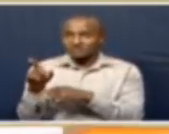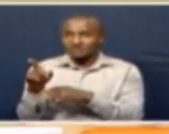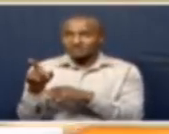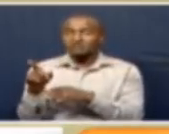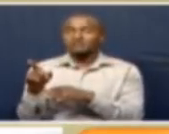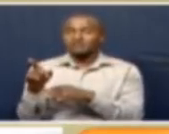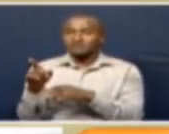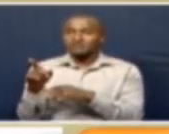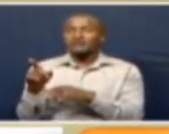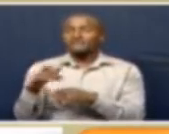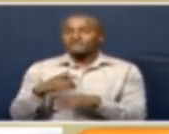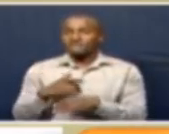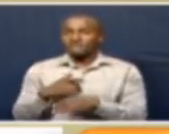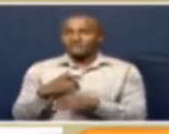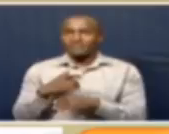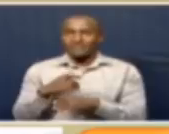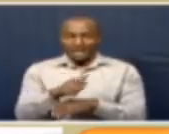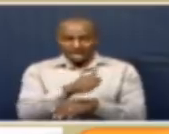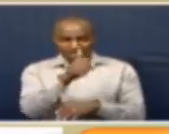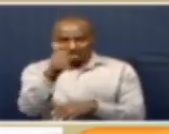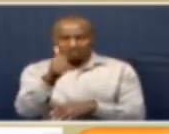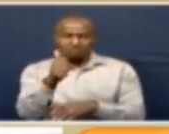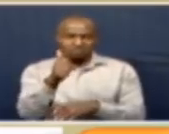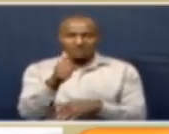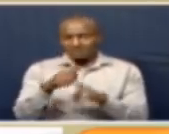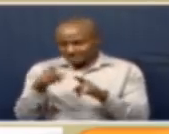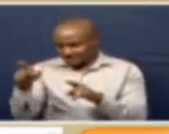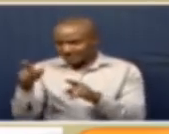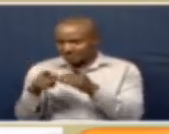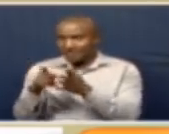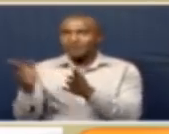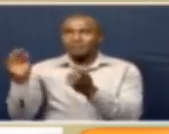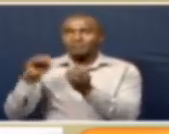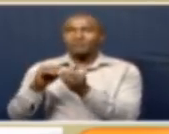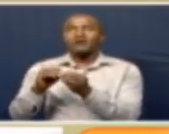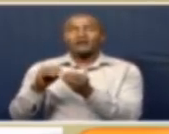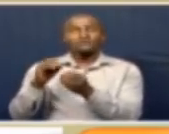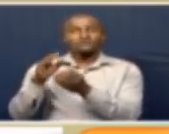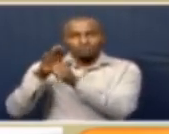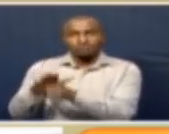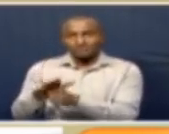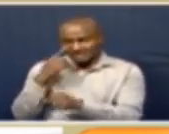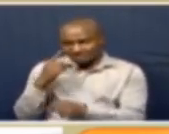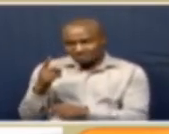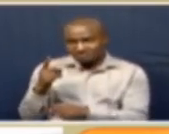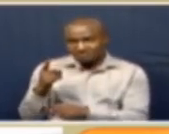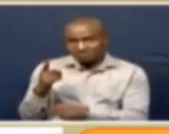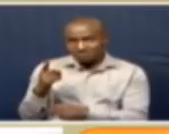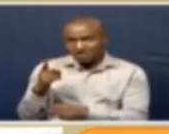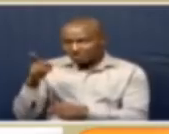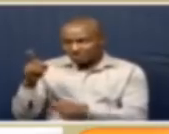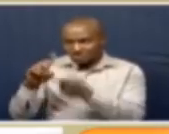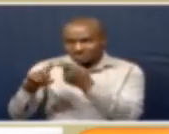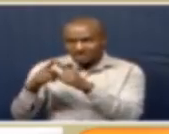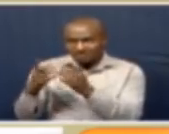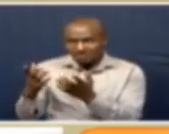the rest of the models to the shoots, yeah? So it actually happens. There's a lot of discrimination. Mm-hmm. They look at you, they look at your standards,